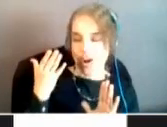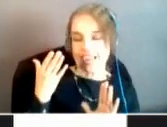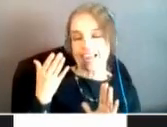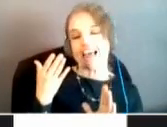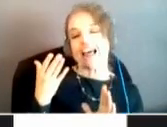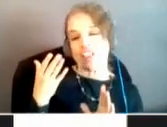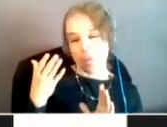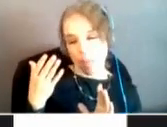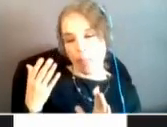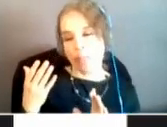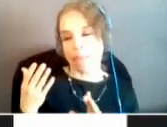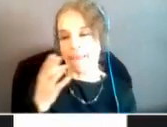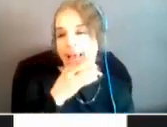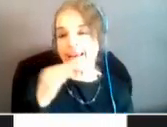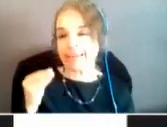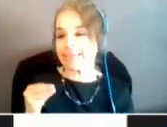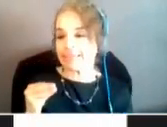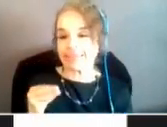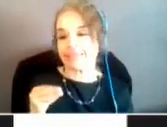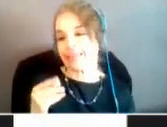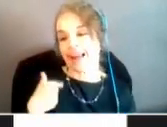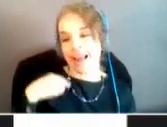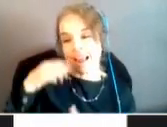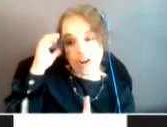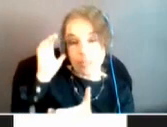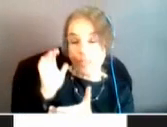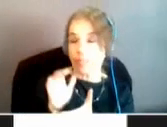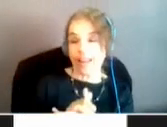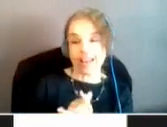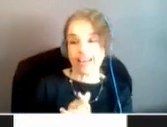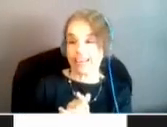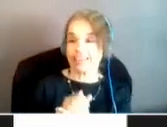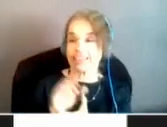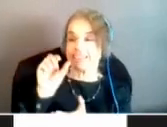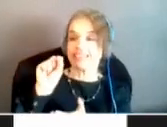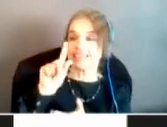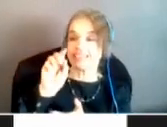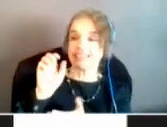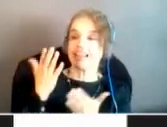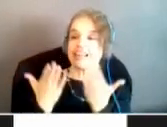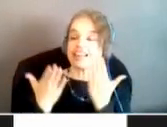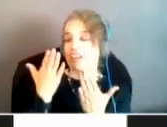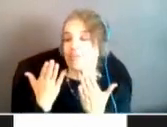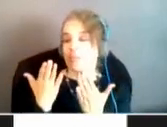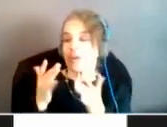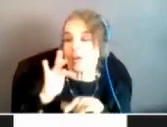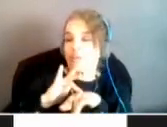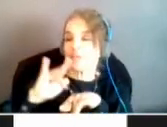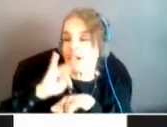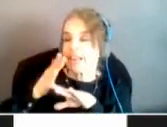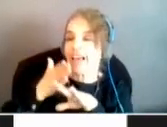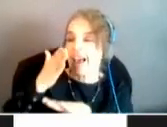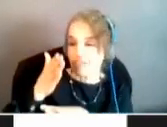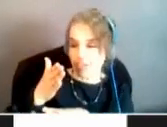you. And I believe that these slides are going to be made available to you after